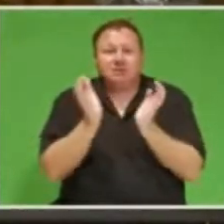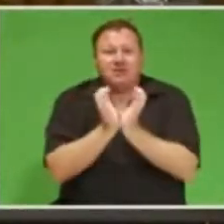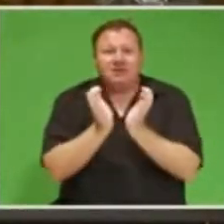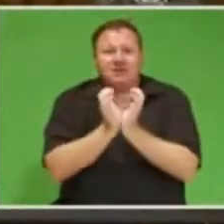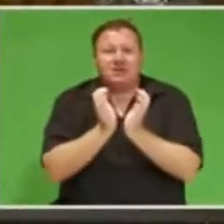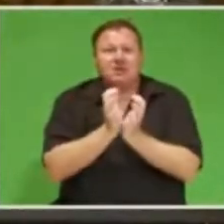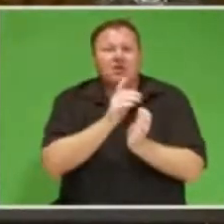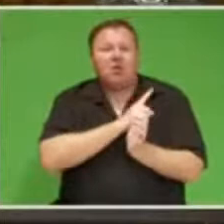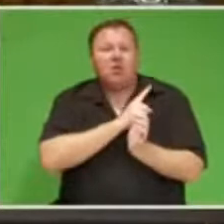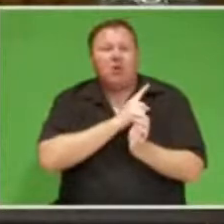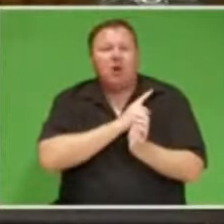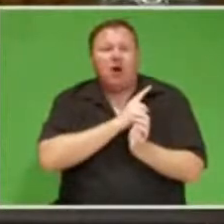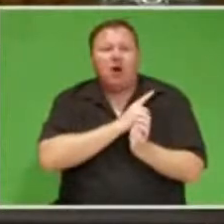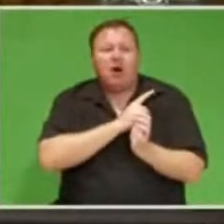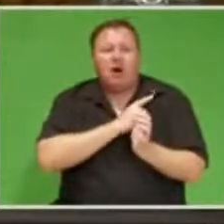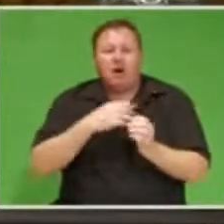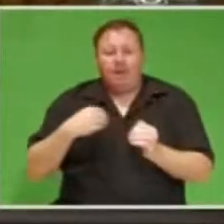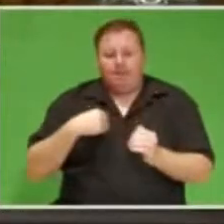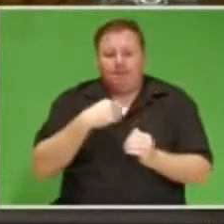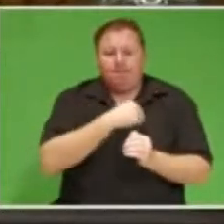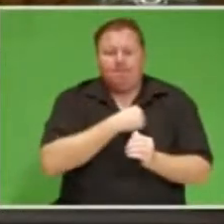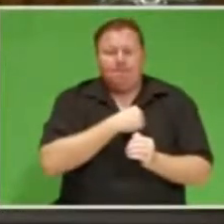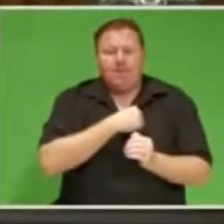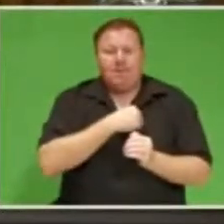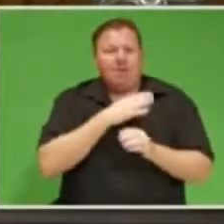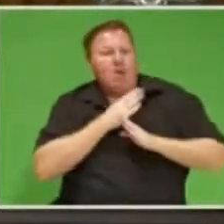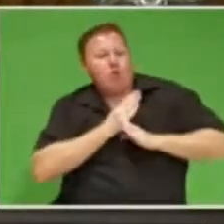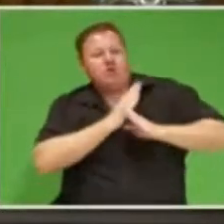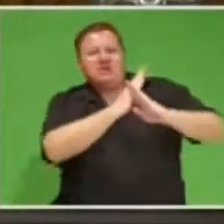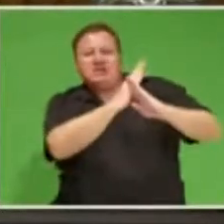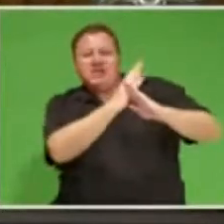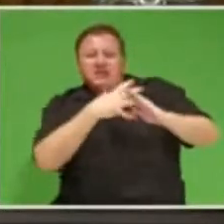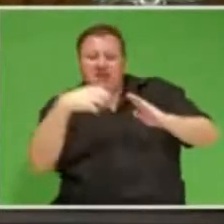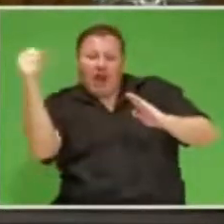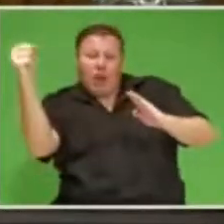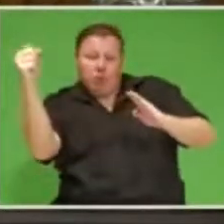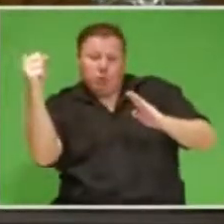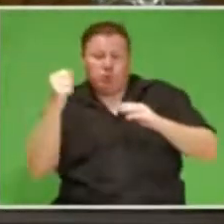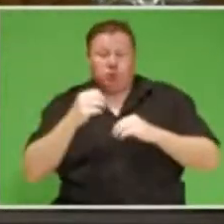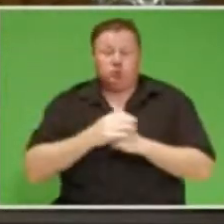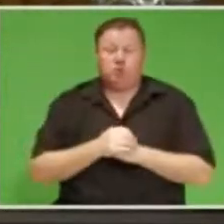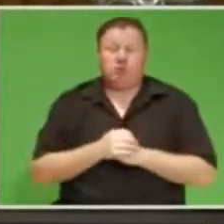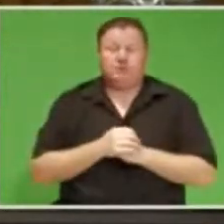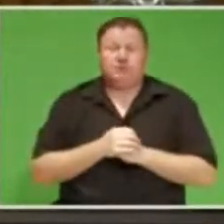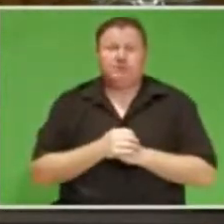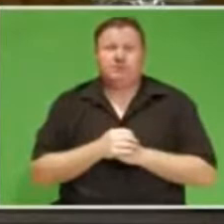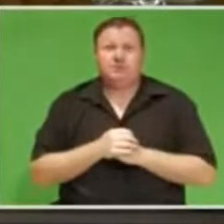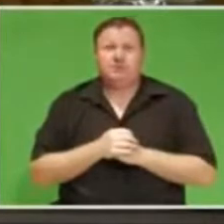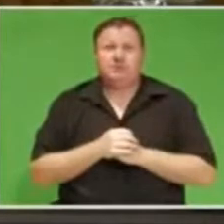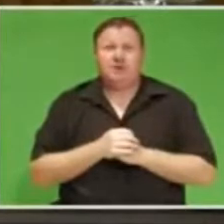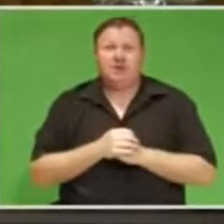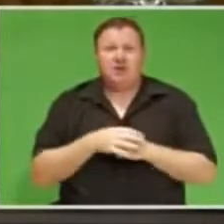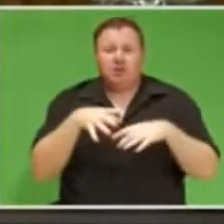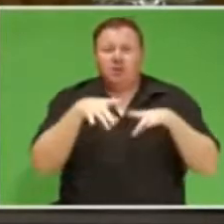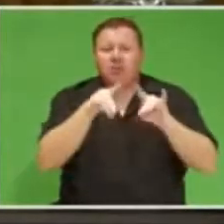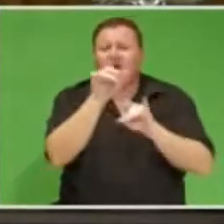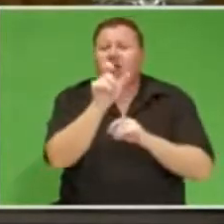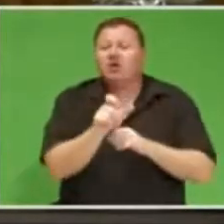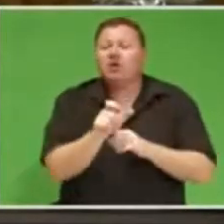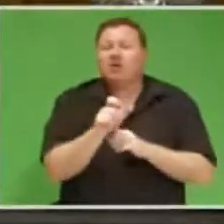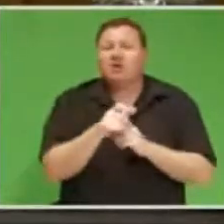member's resistance to be removed, right? Now, the presiding officer